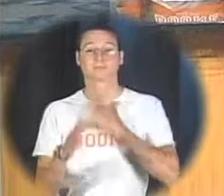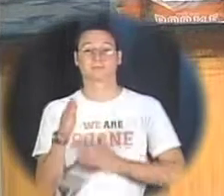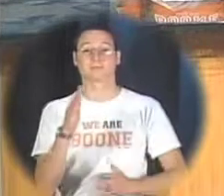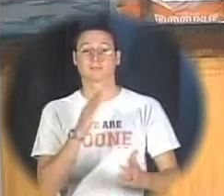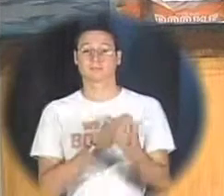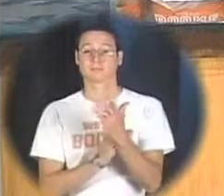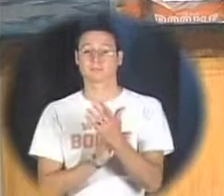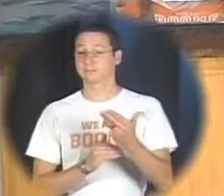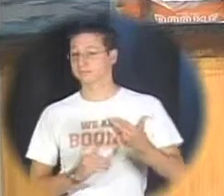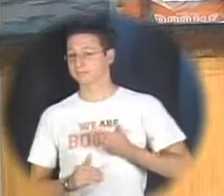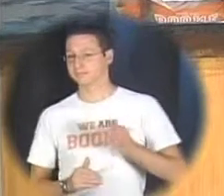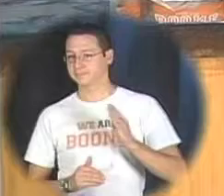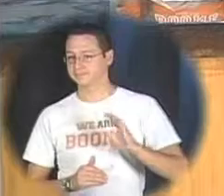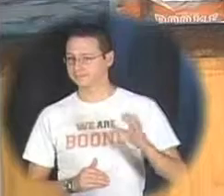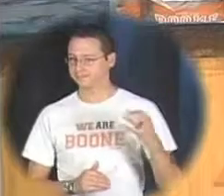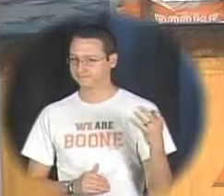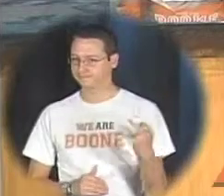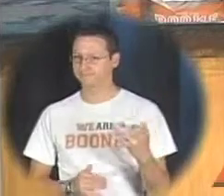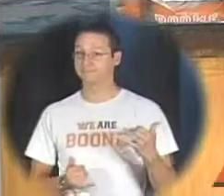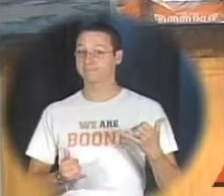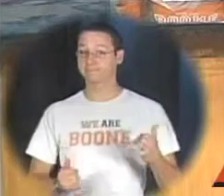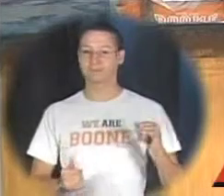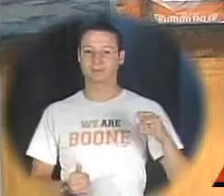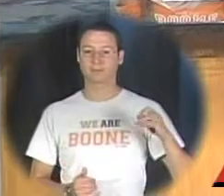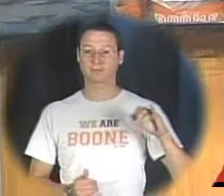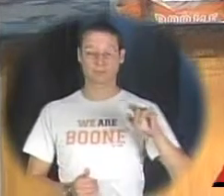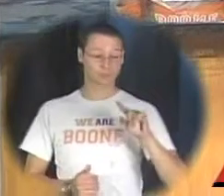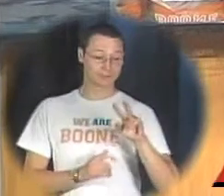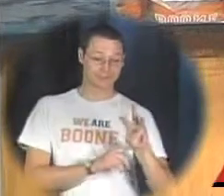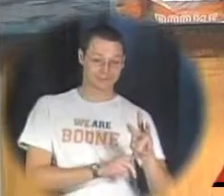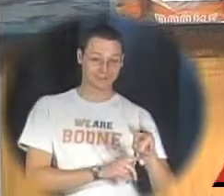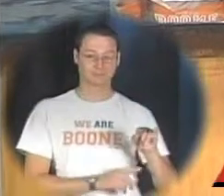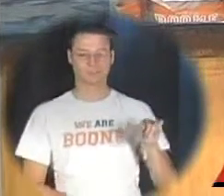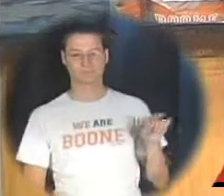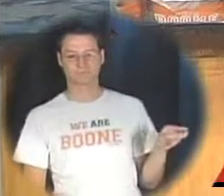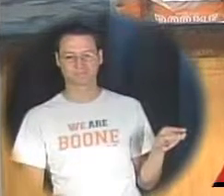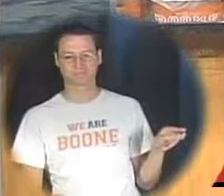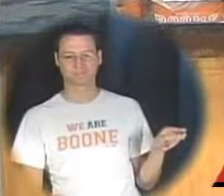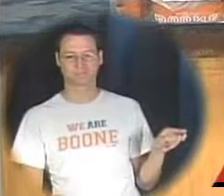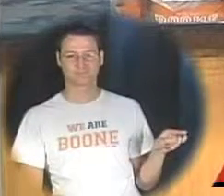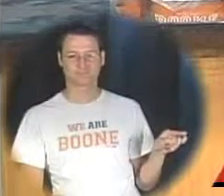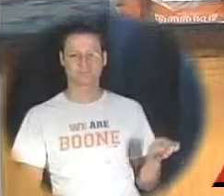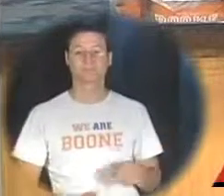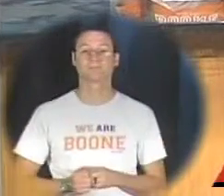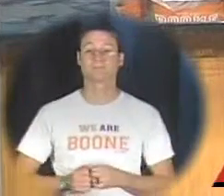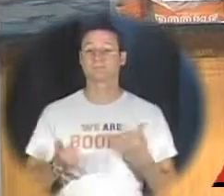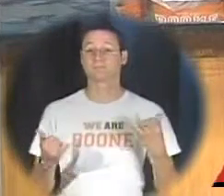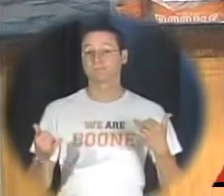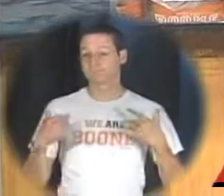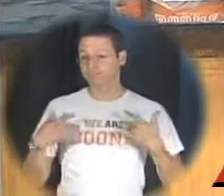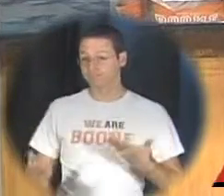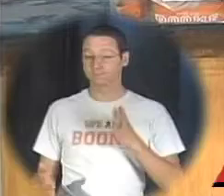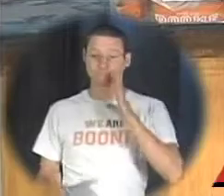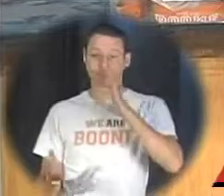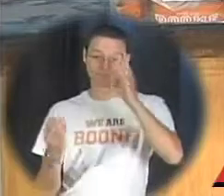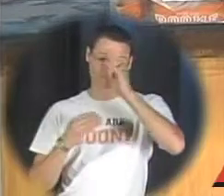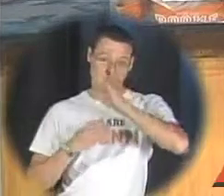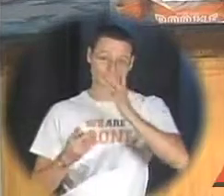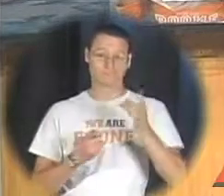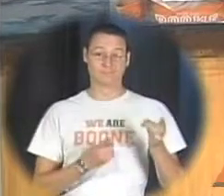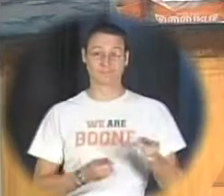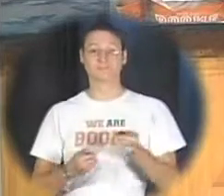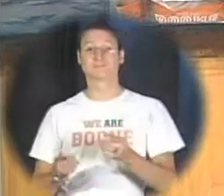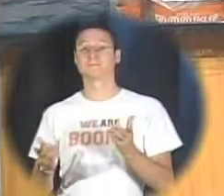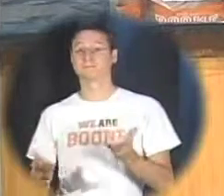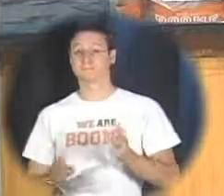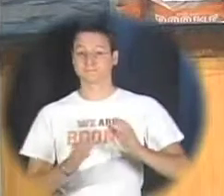afternoon, Braves, and welcome to BBC Friday. Today is April 26th, and I'm Nicole Clayton. And I'm Sarah Siever. On today's show, we will have information